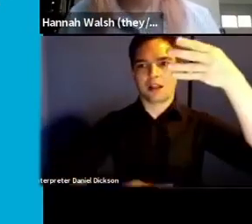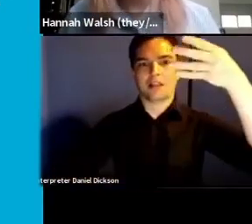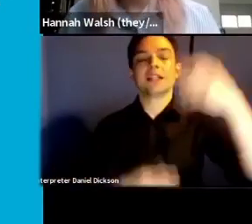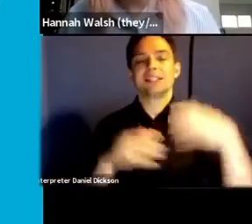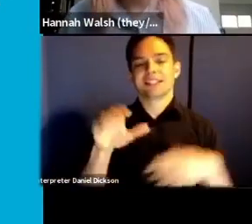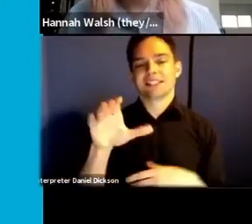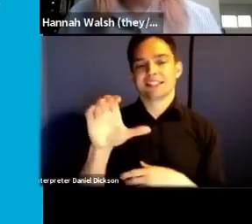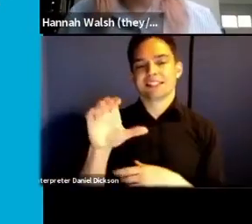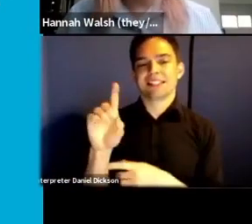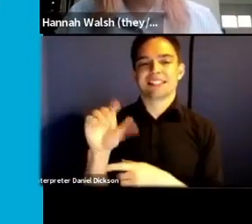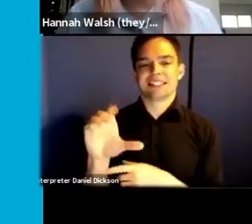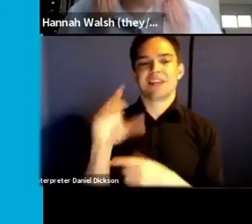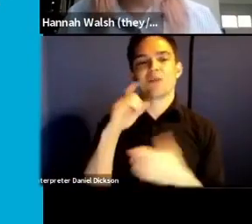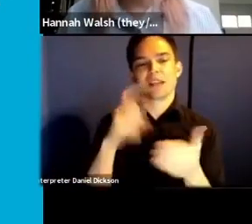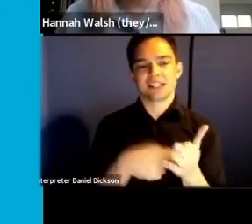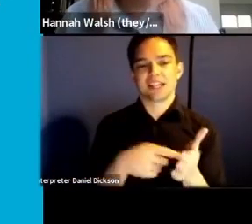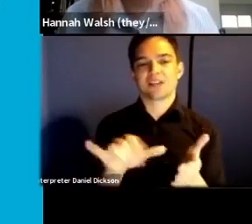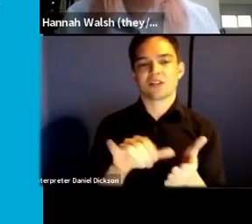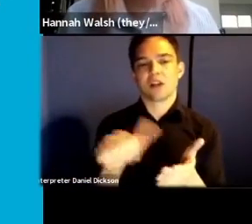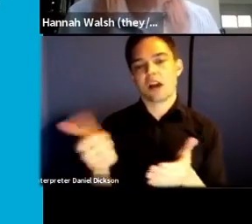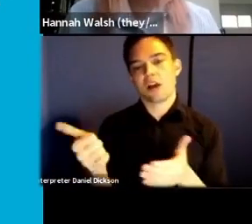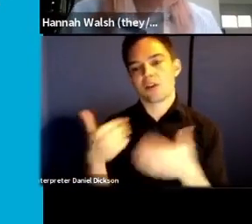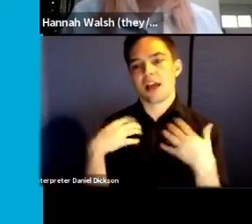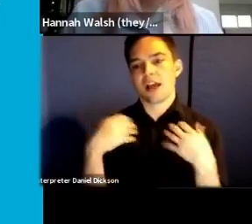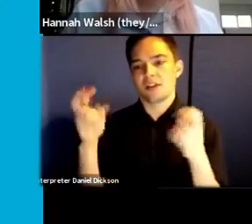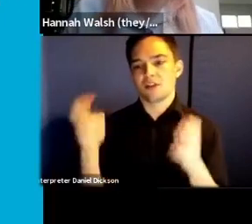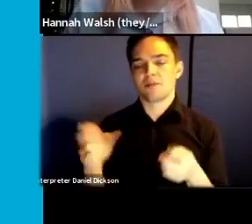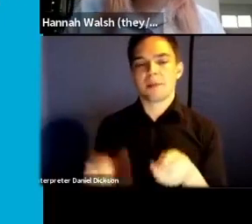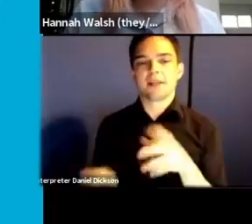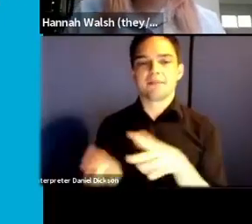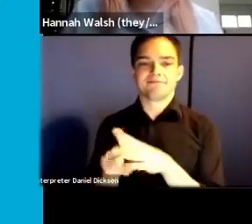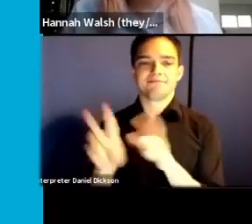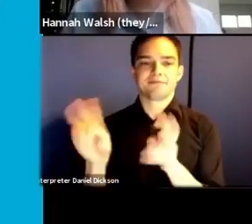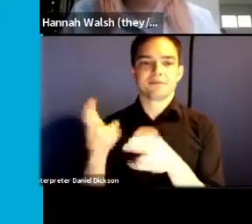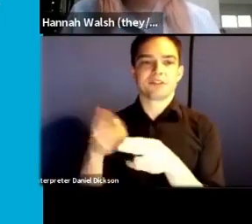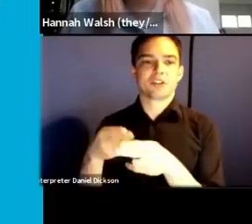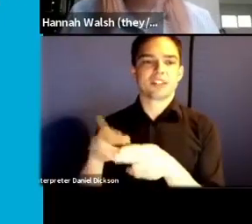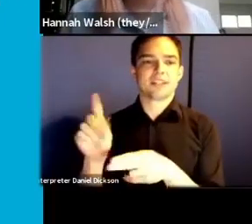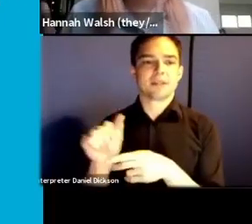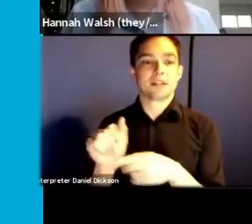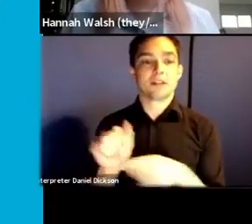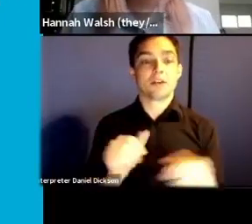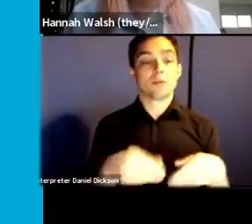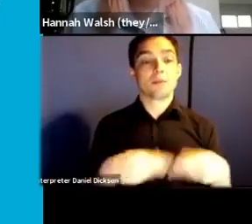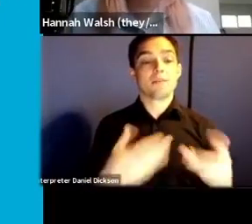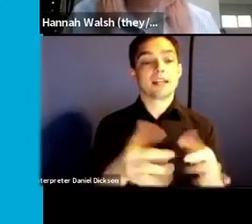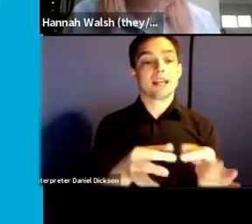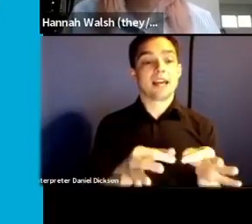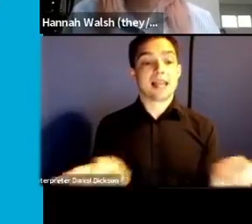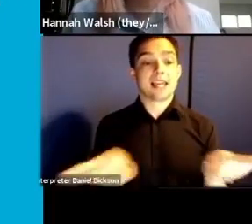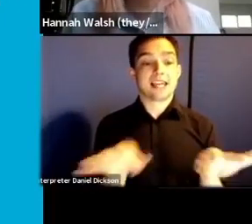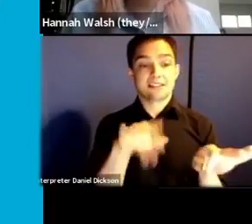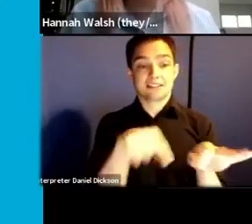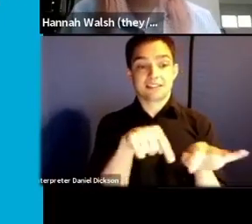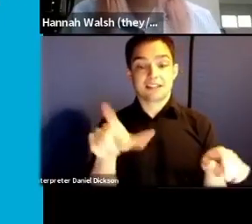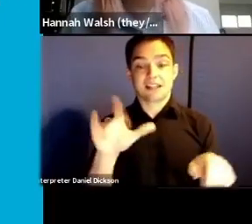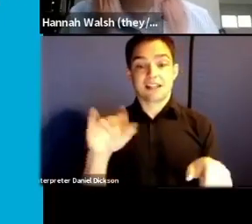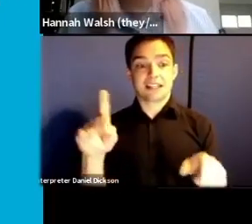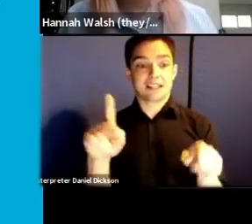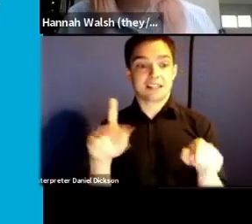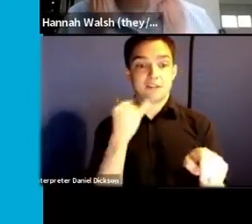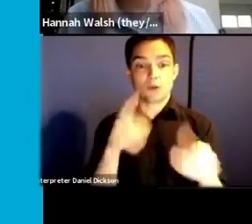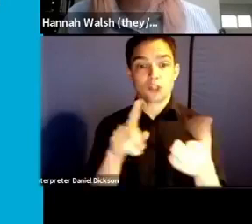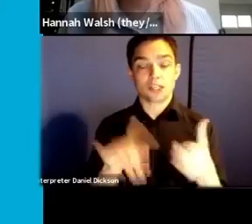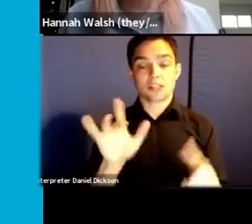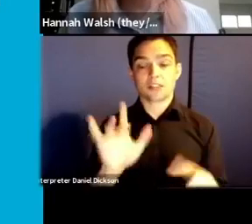other medical conditions may be a disability. And we provided a link at the bottom of this presentation if you want to check out